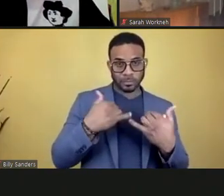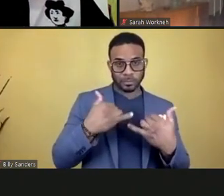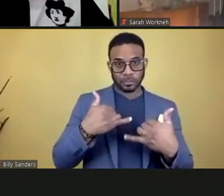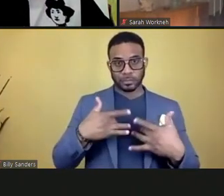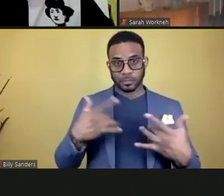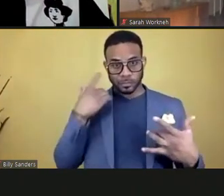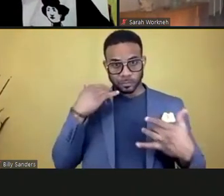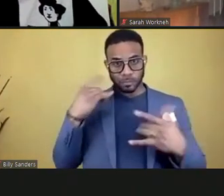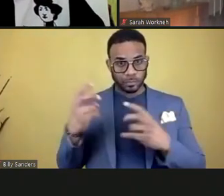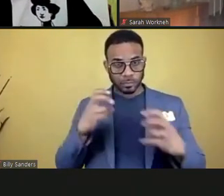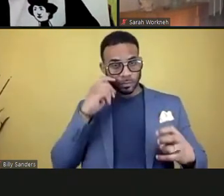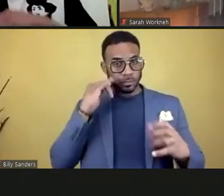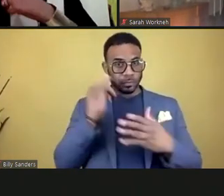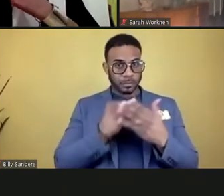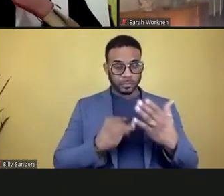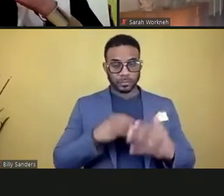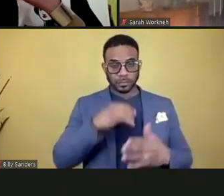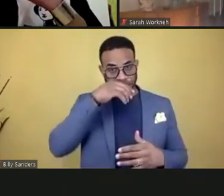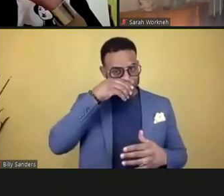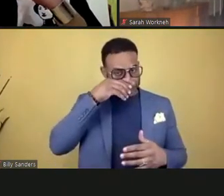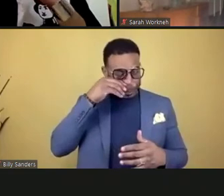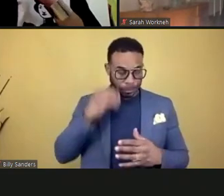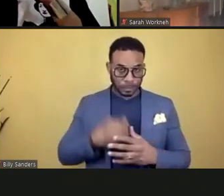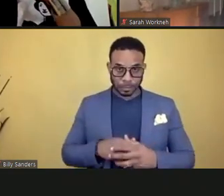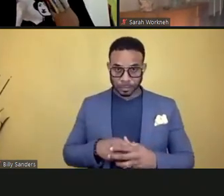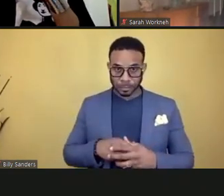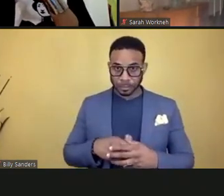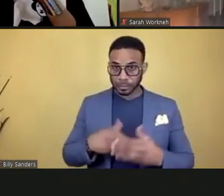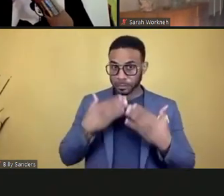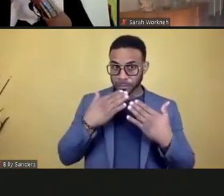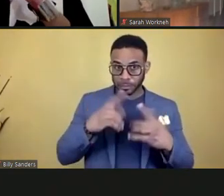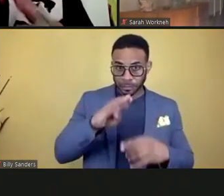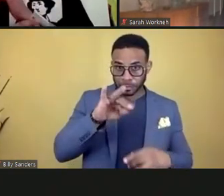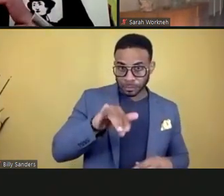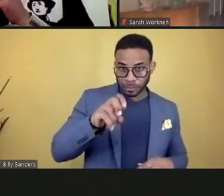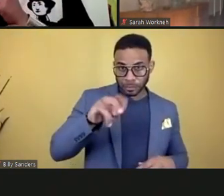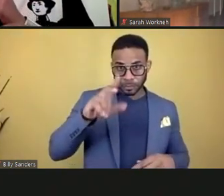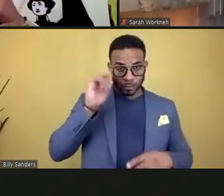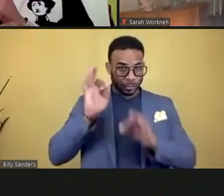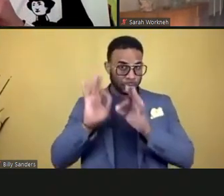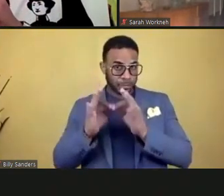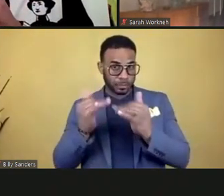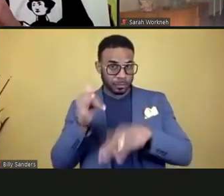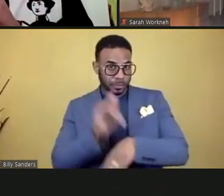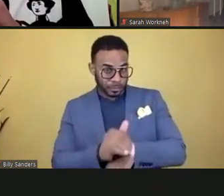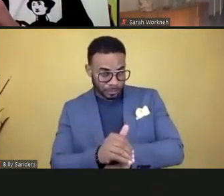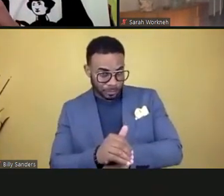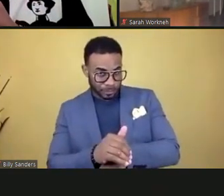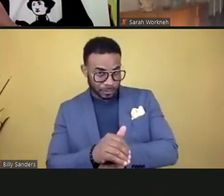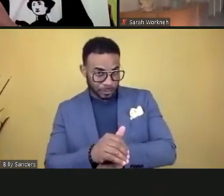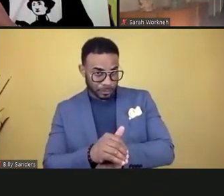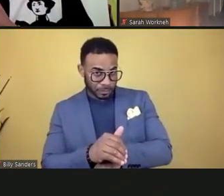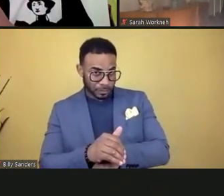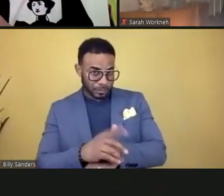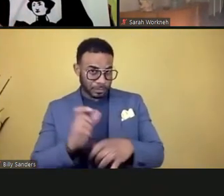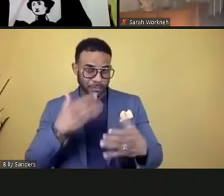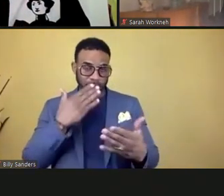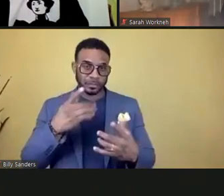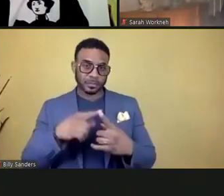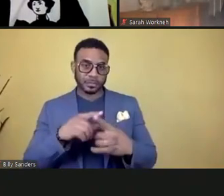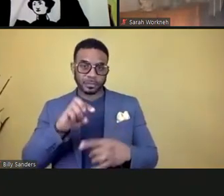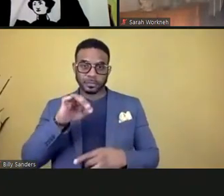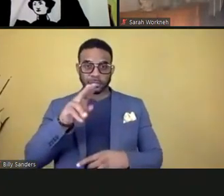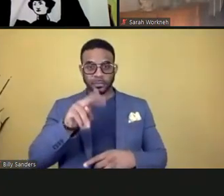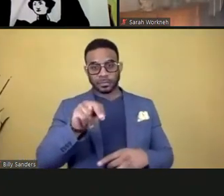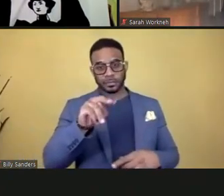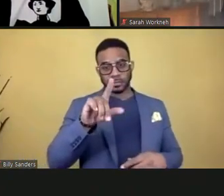state of affairs of artist residencies. Thank you to Billy Sanders for interpreting tonight. And a huge thank you to Carmen